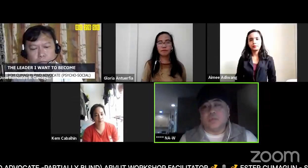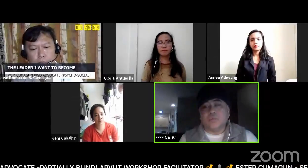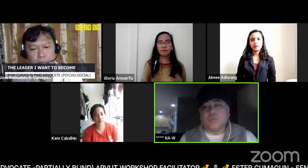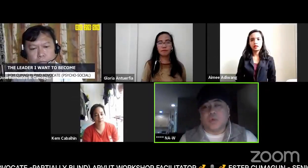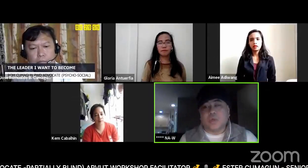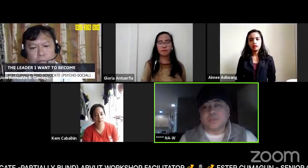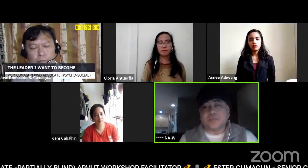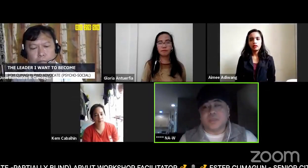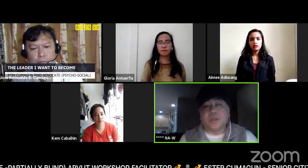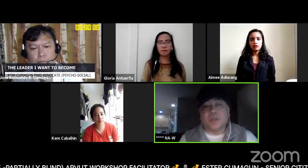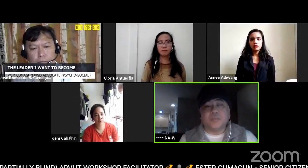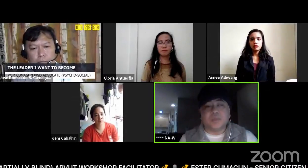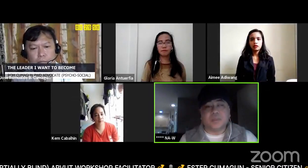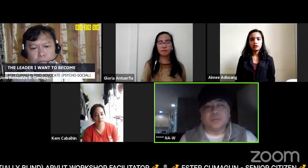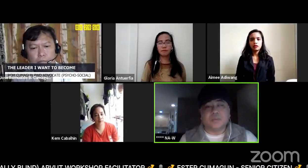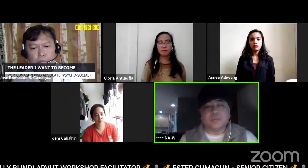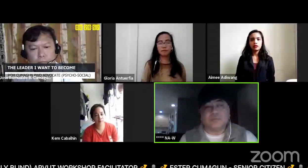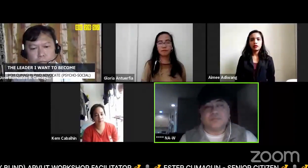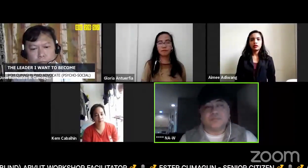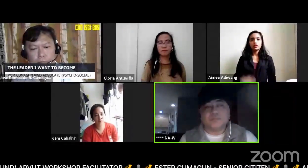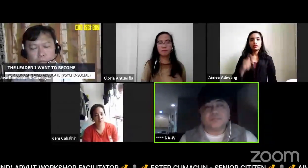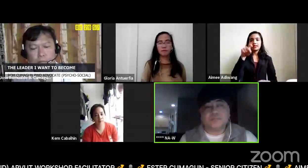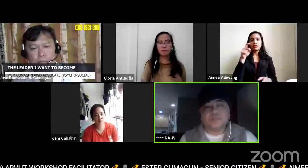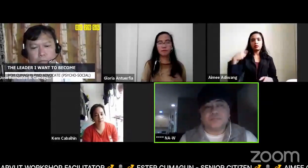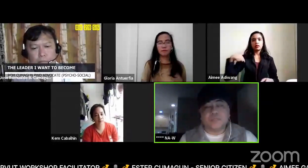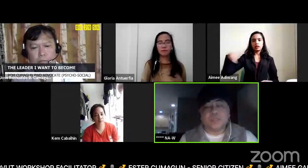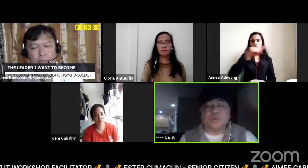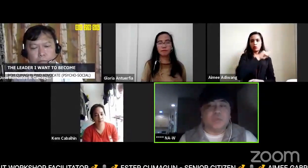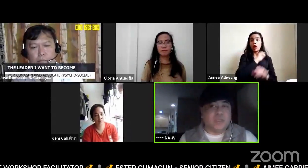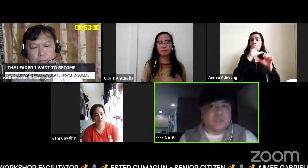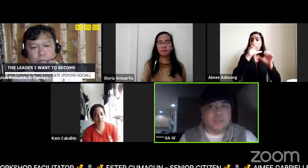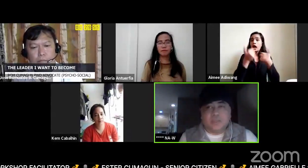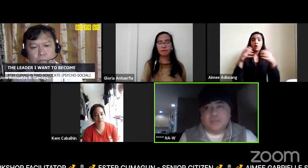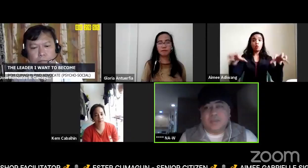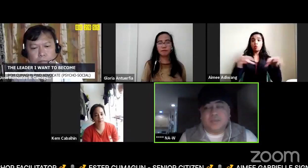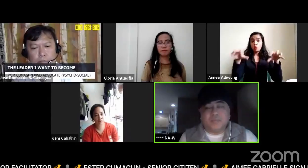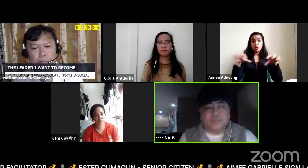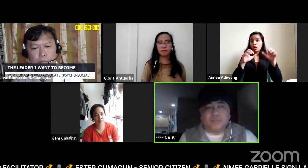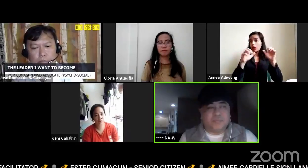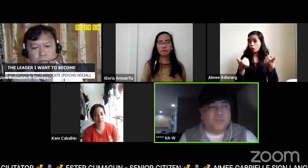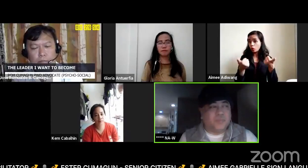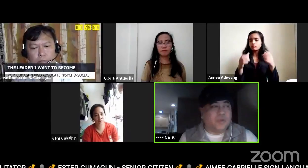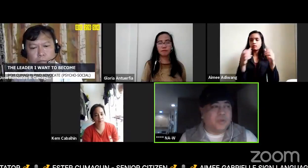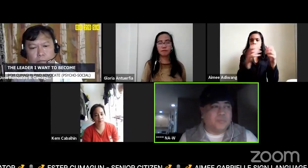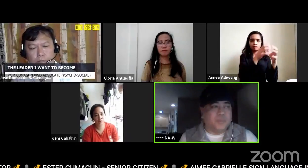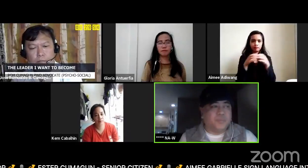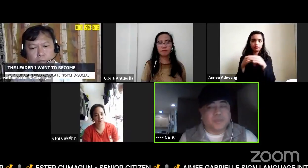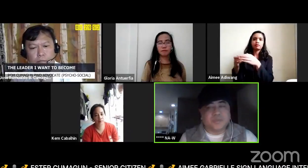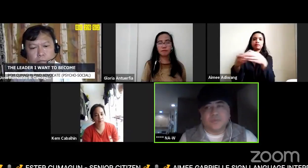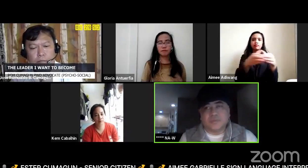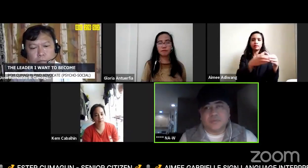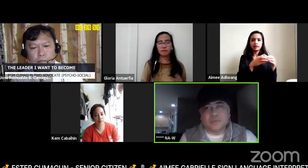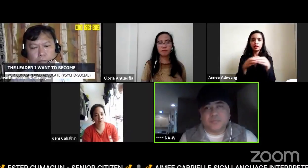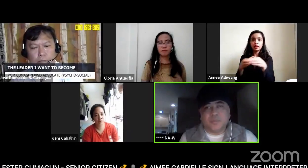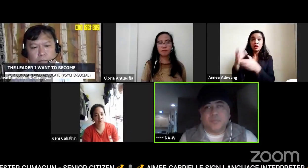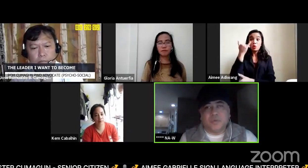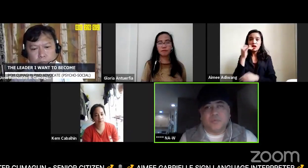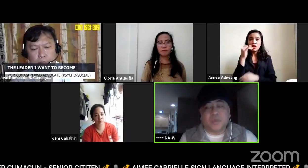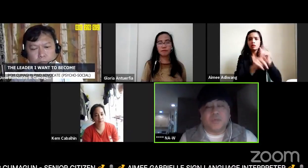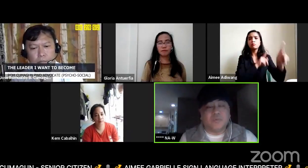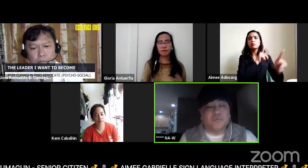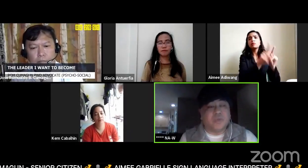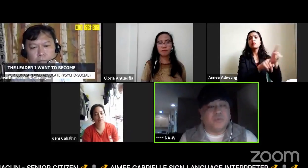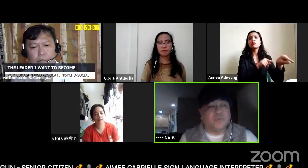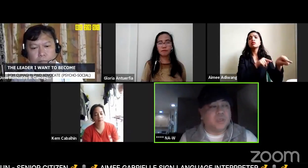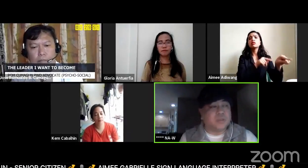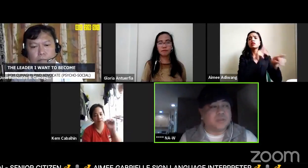the world works in harmony. It's only that people